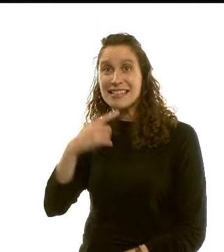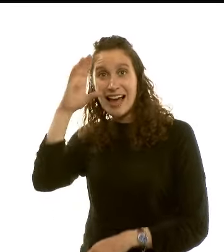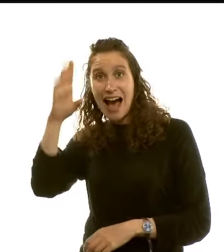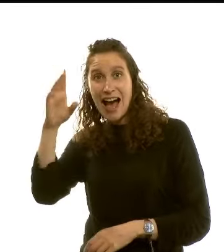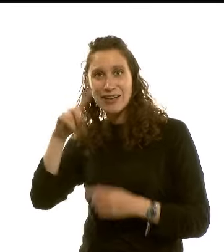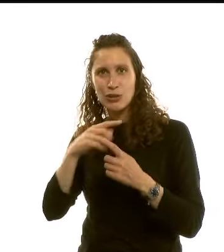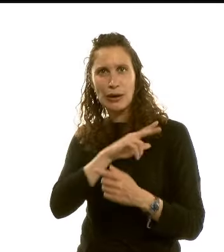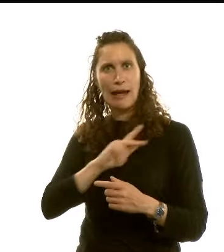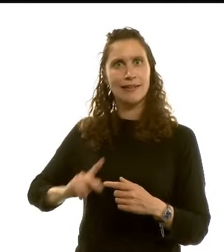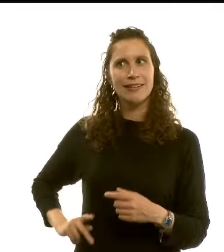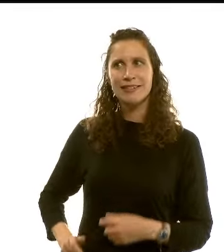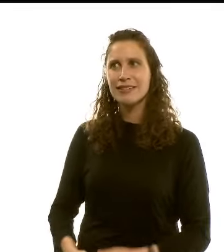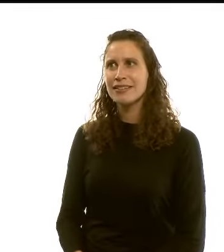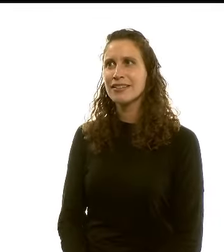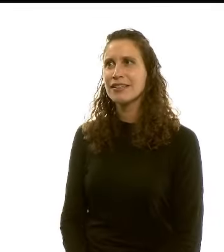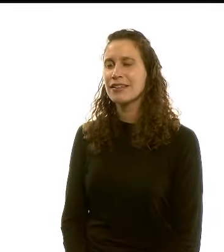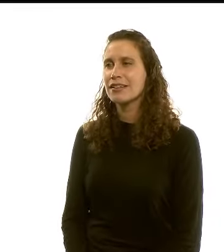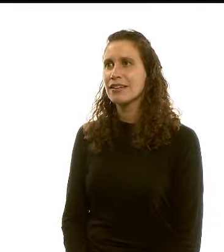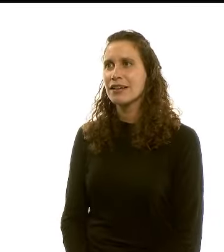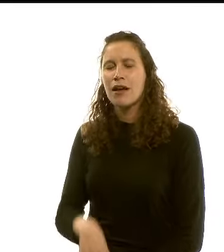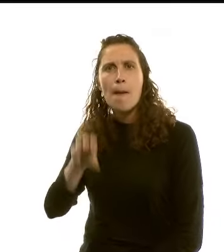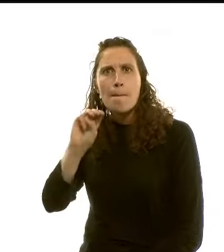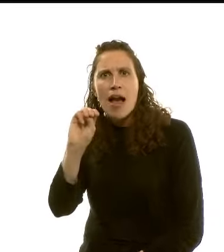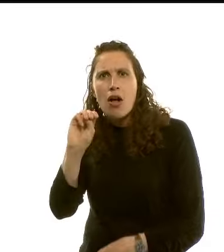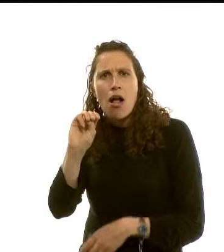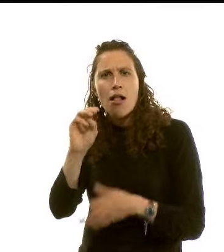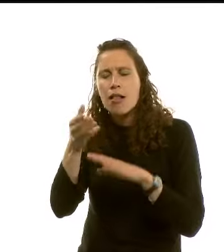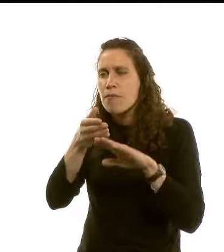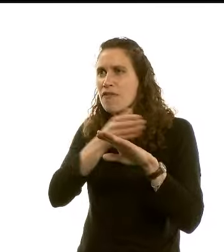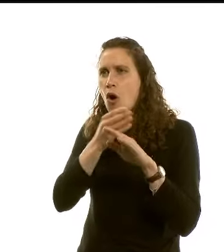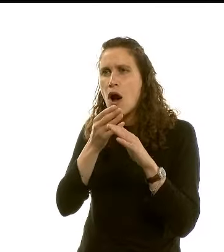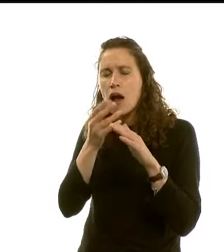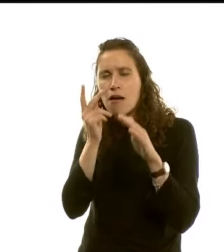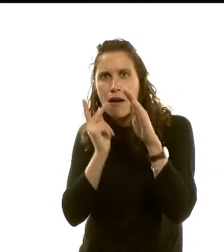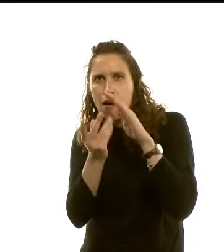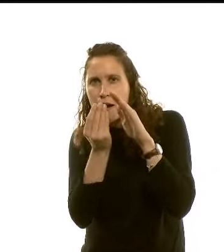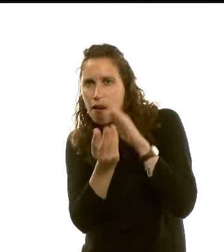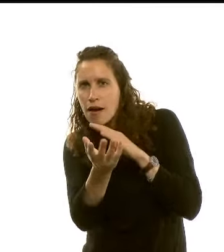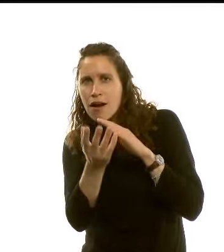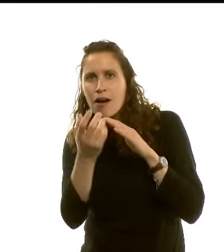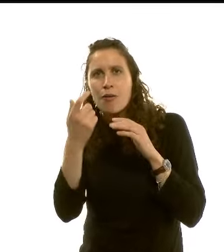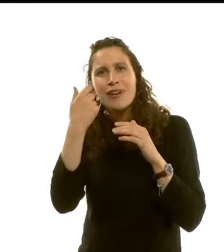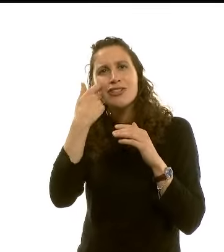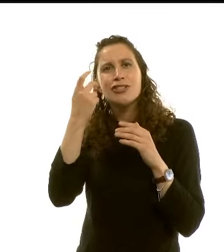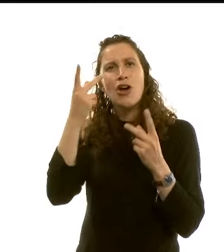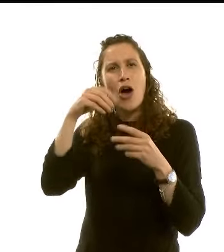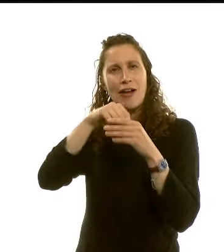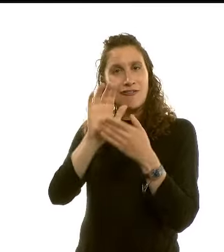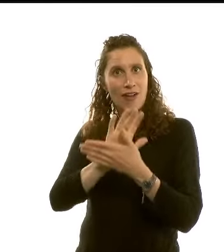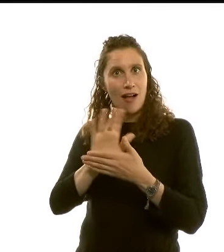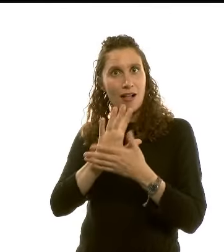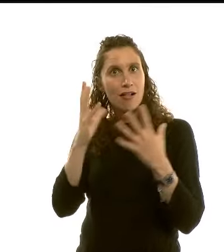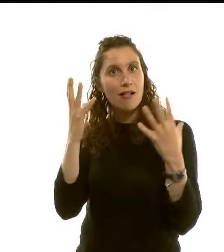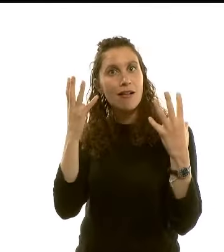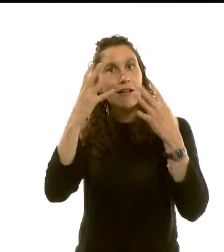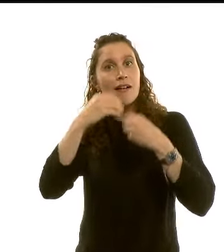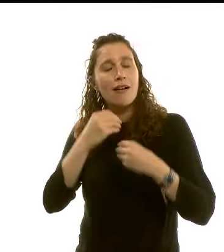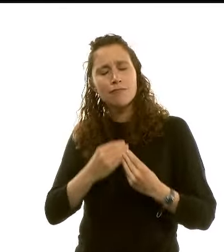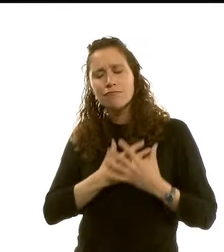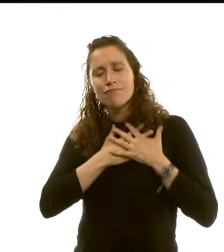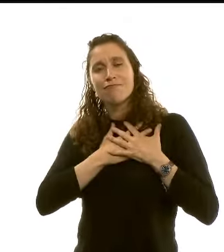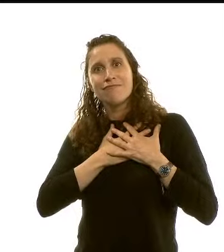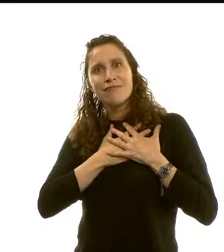doesn't speak. Michael, before we get into the reveal, we just saw you in the film there. It was gorgeous. It was heartwarming. How did it